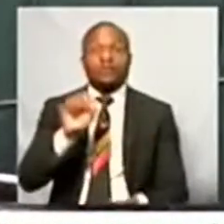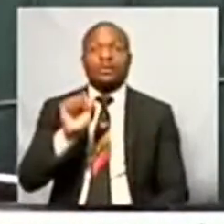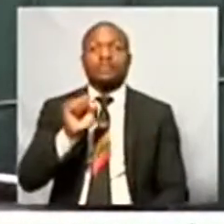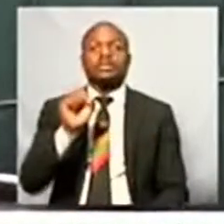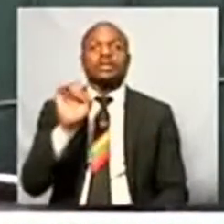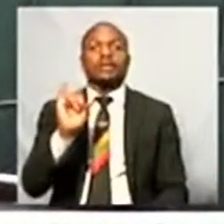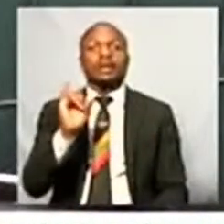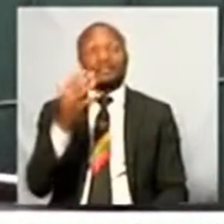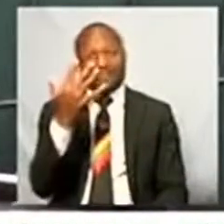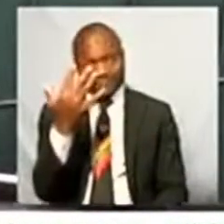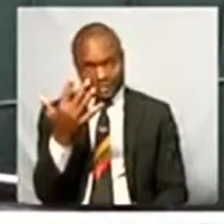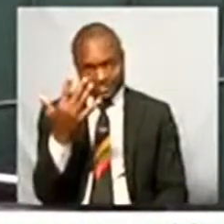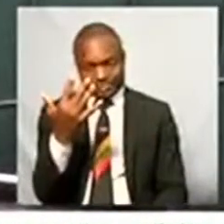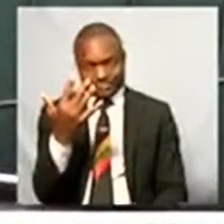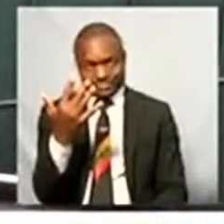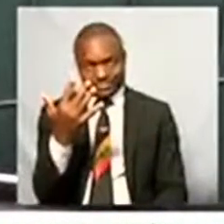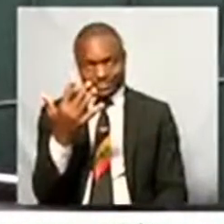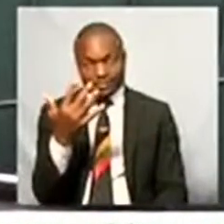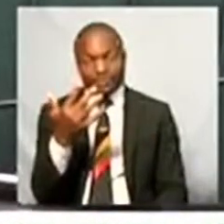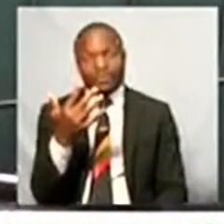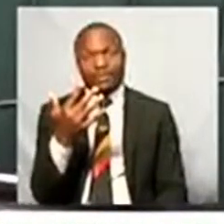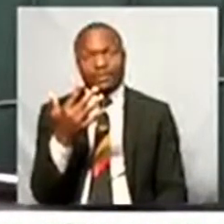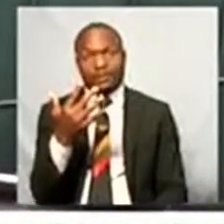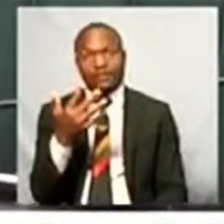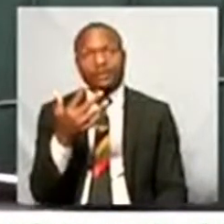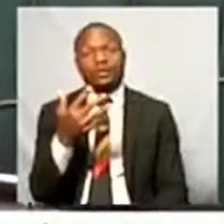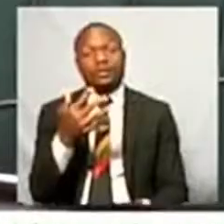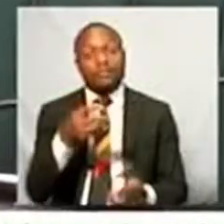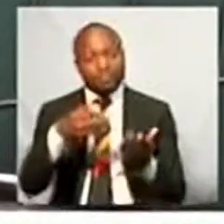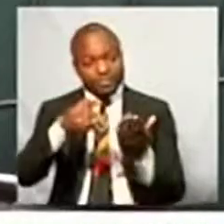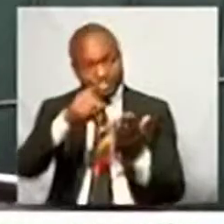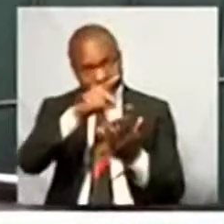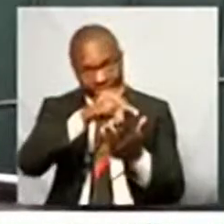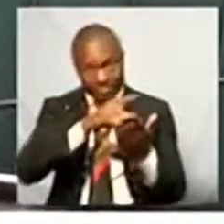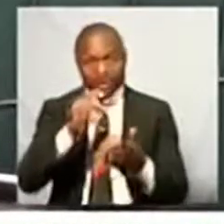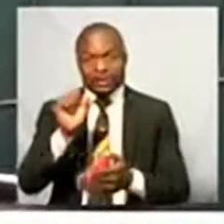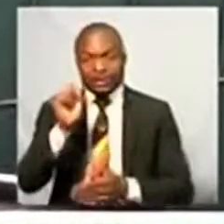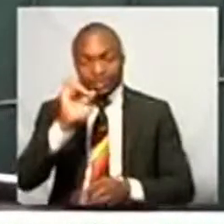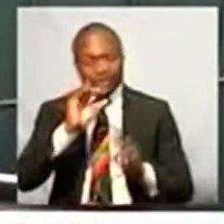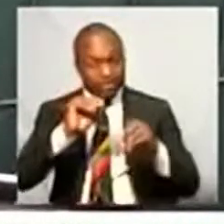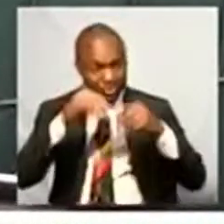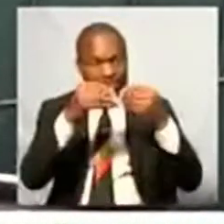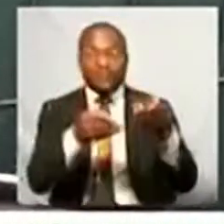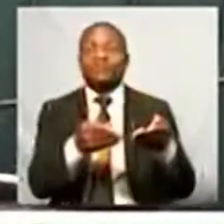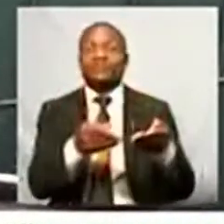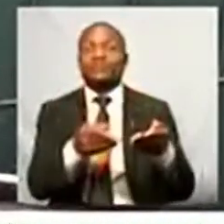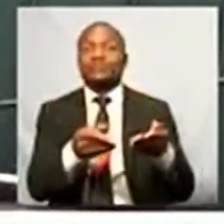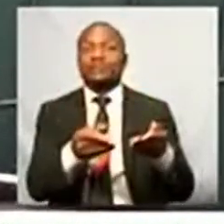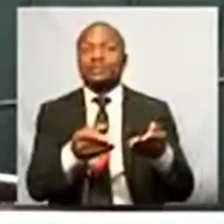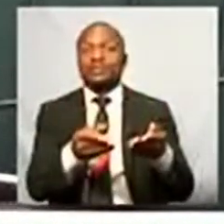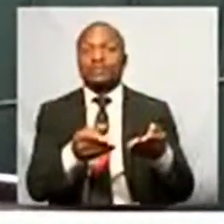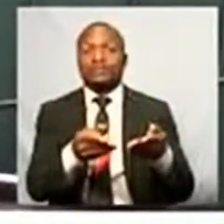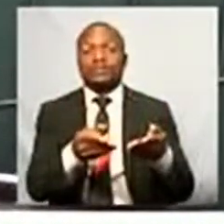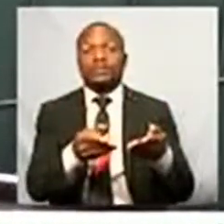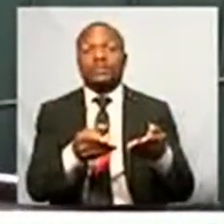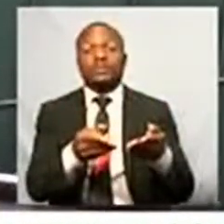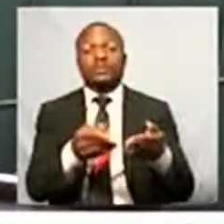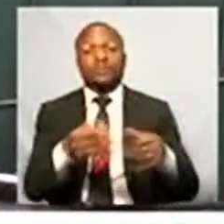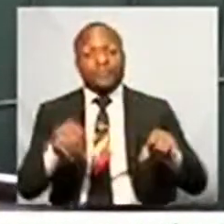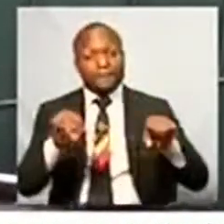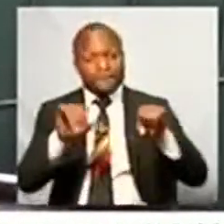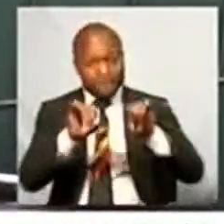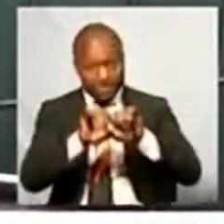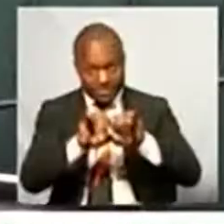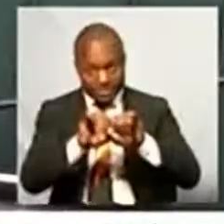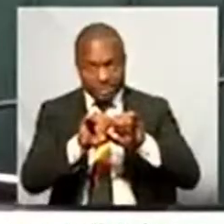5 draft statutory instruments to give effect to the key provisions of